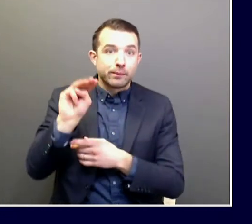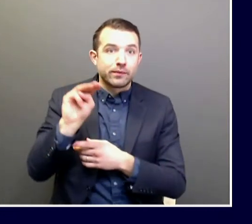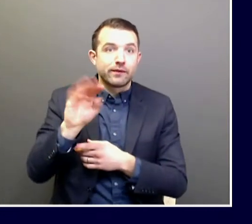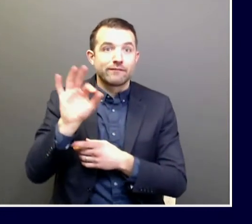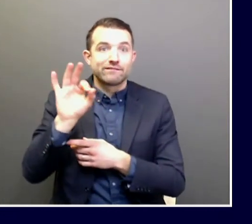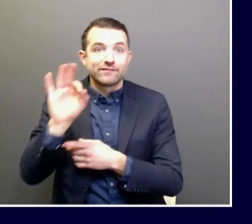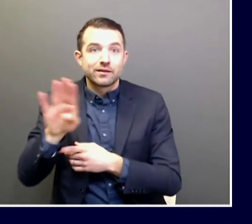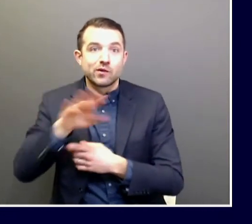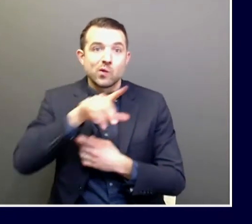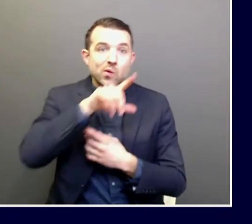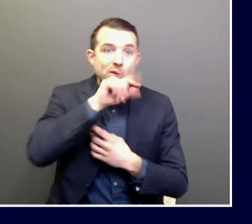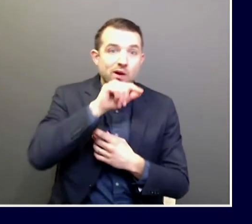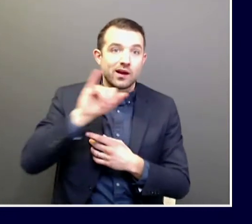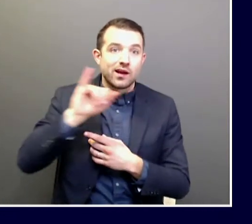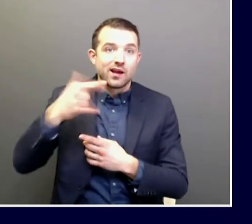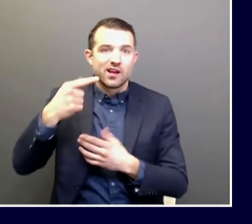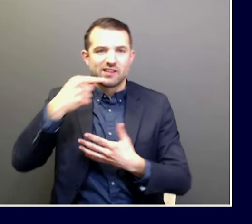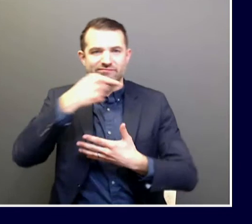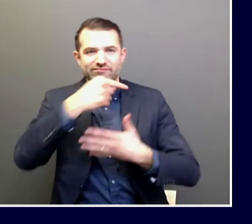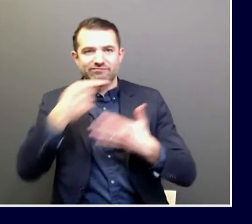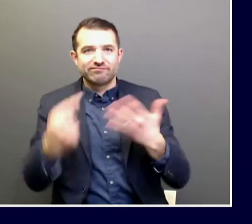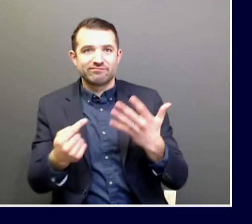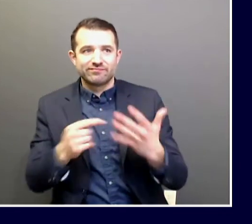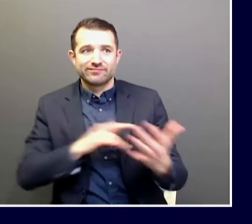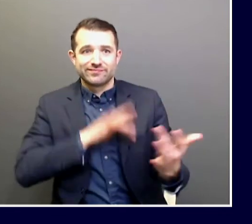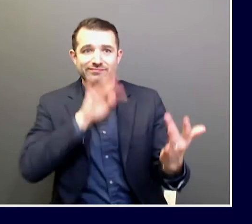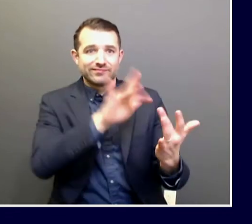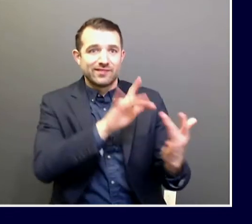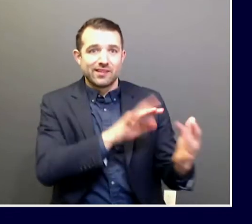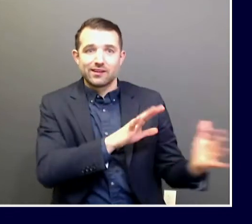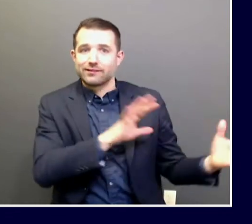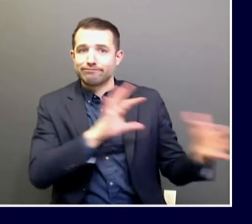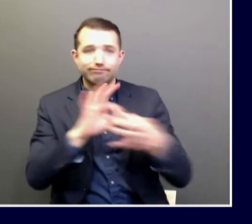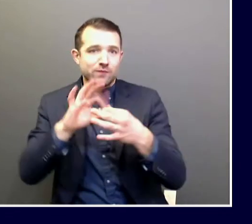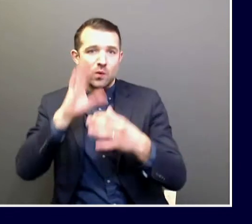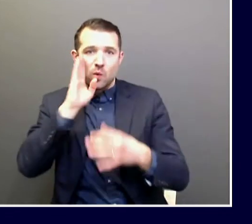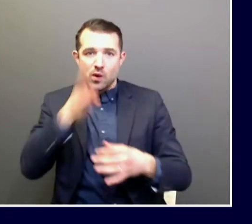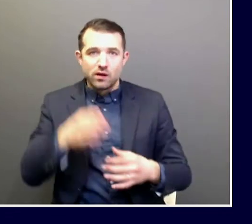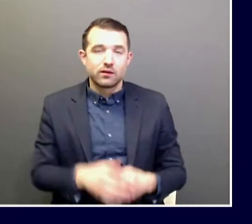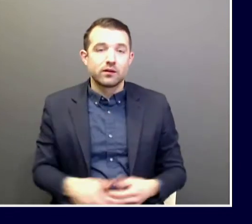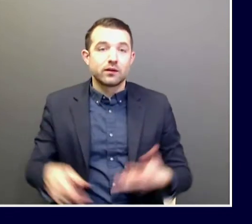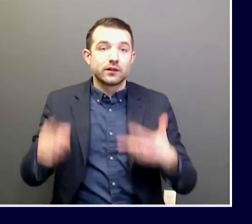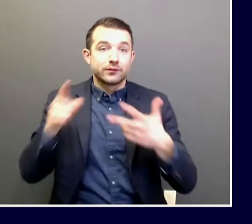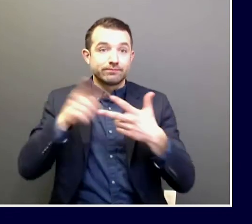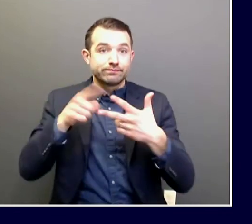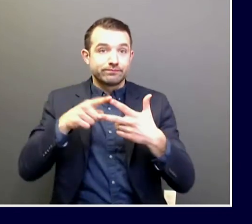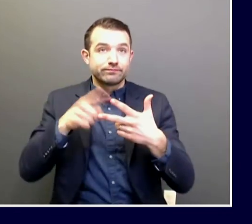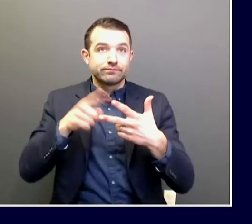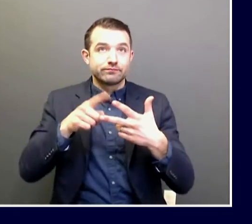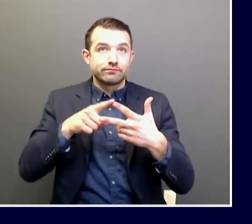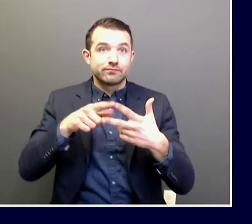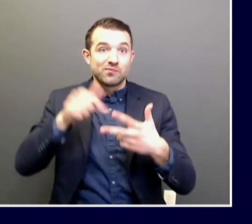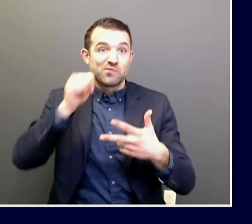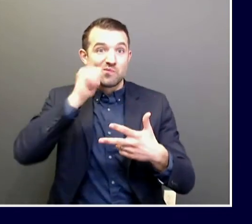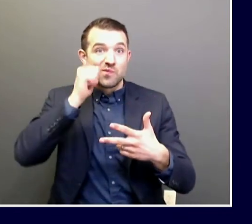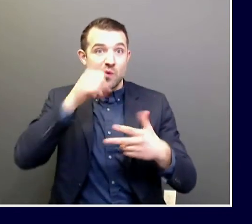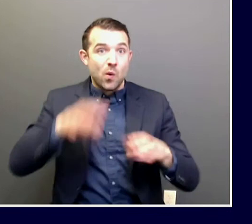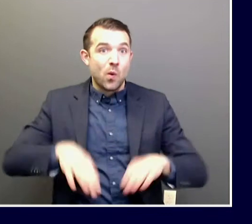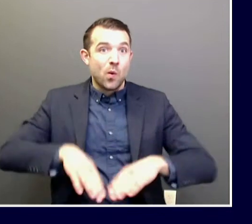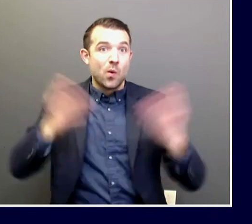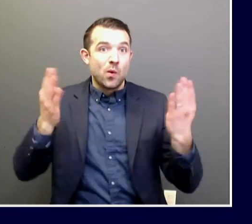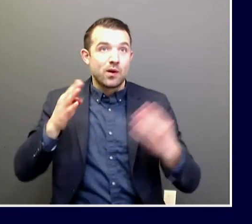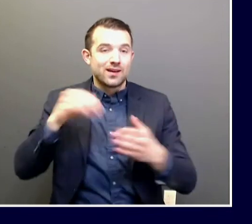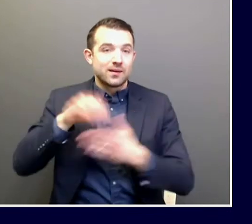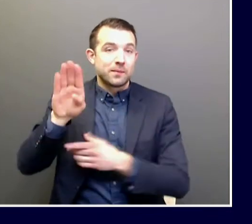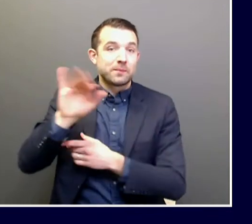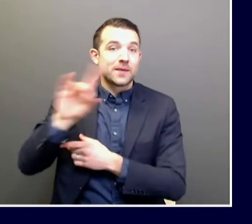The second new testing site is one that opens tomorrow in Biddeford. It will be located at the Biddeford Shopping Center